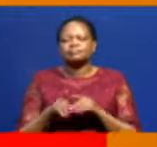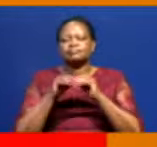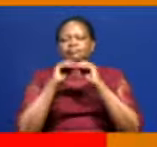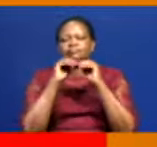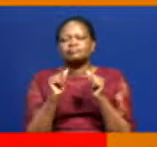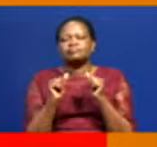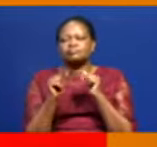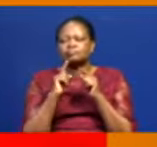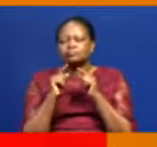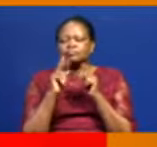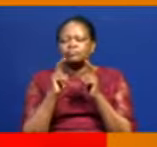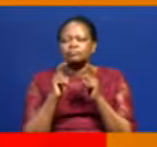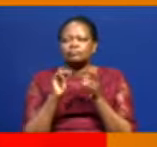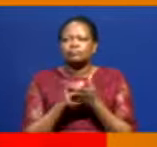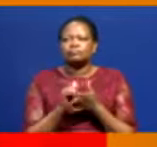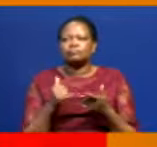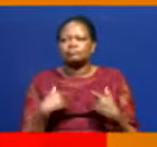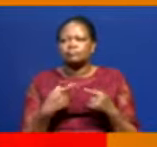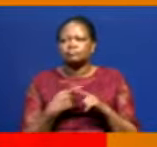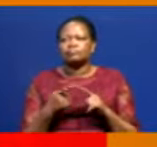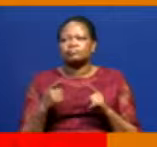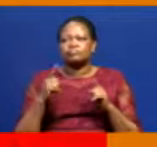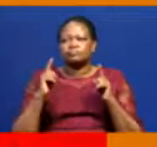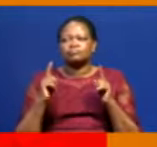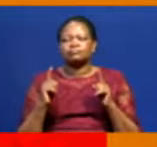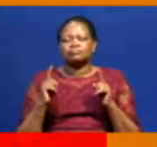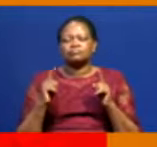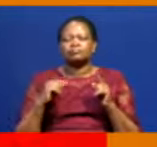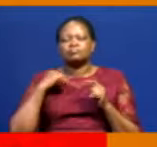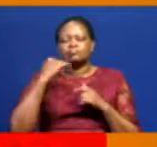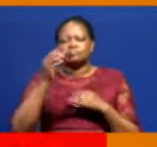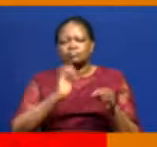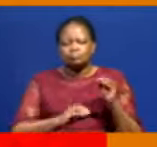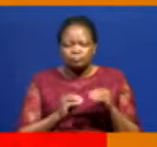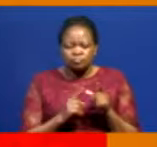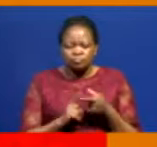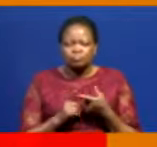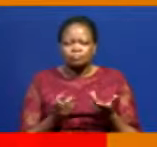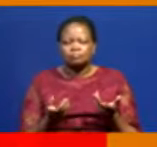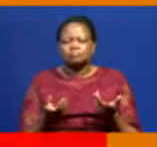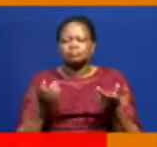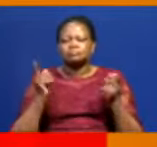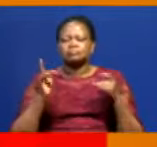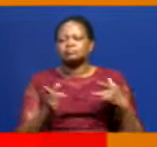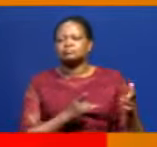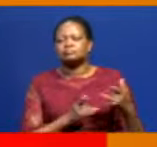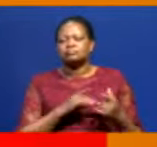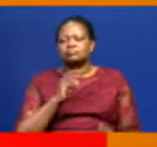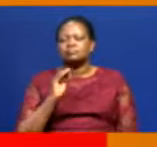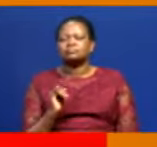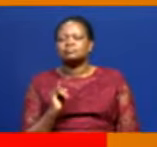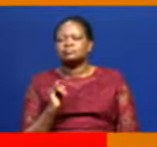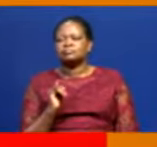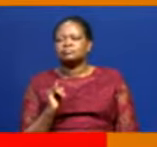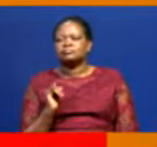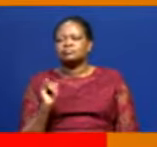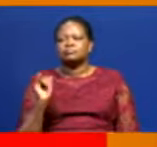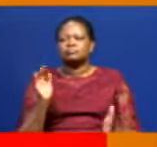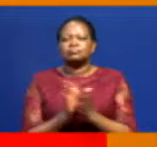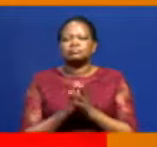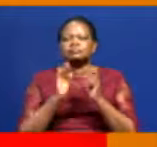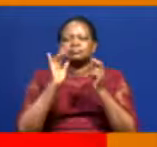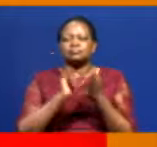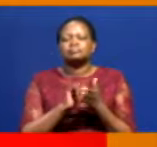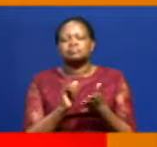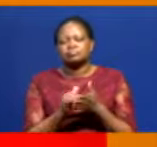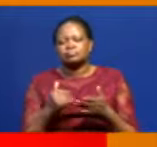the issue as at hand now, but fast forward to the next election, we probably need to reconsider the BBI element and issues that we raised.